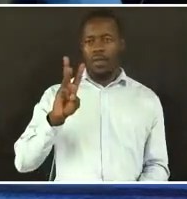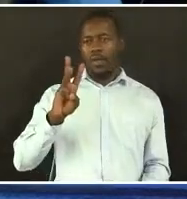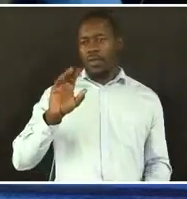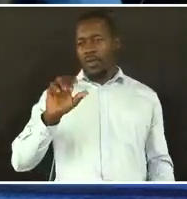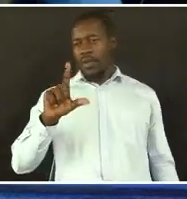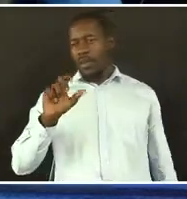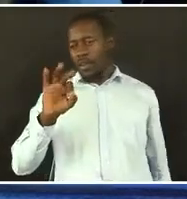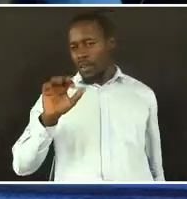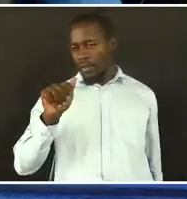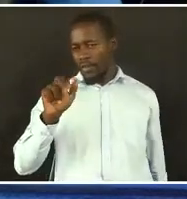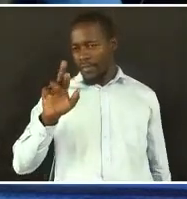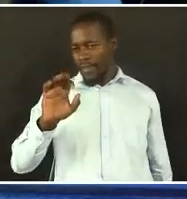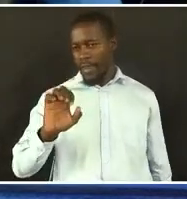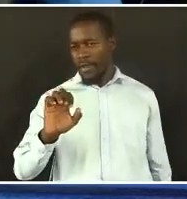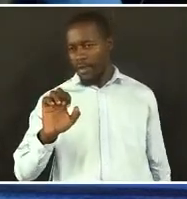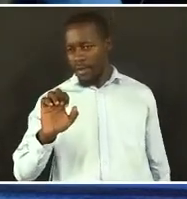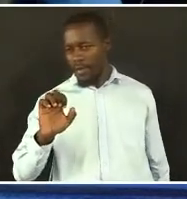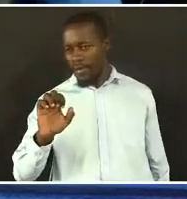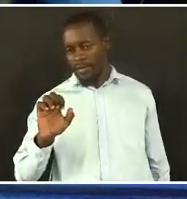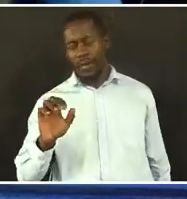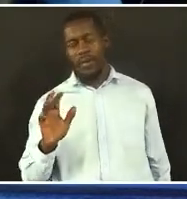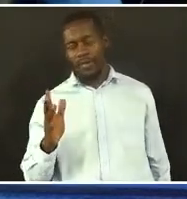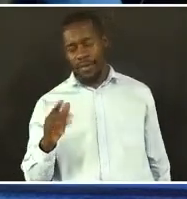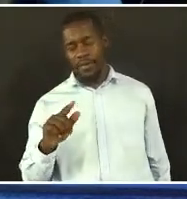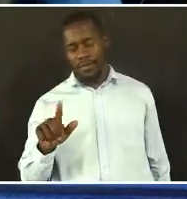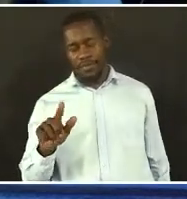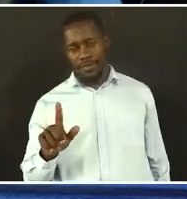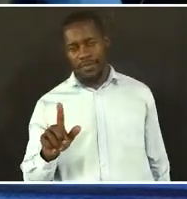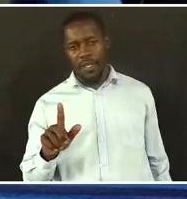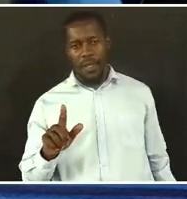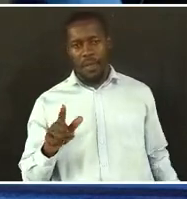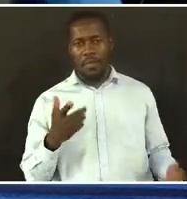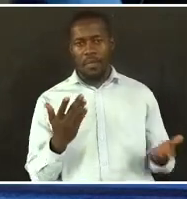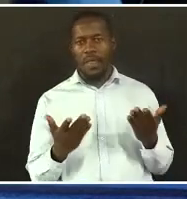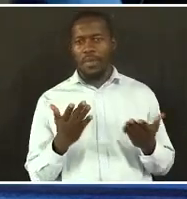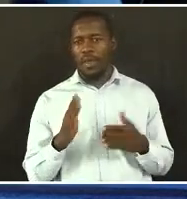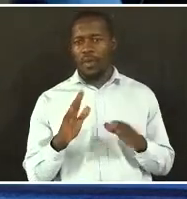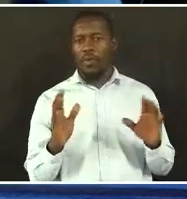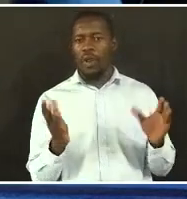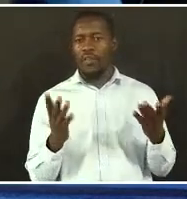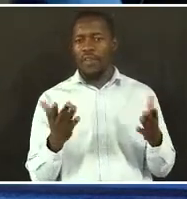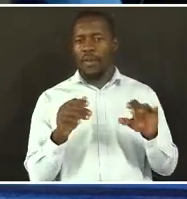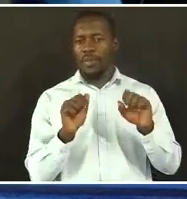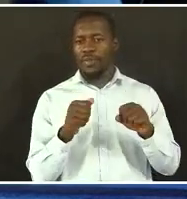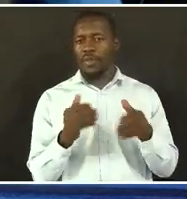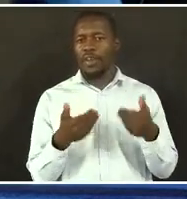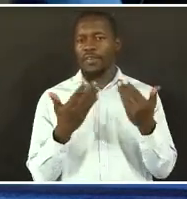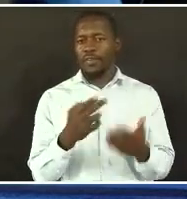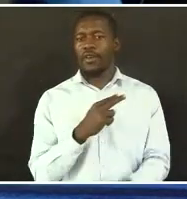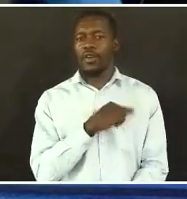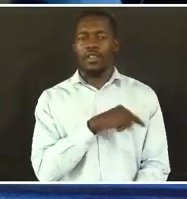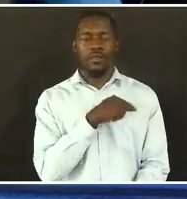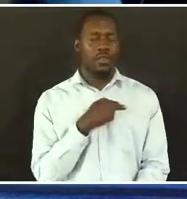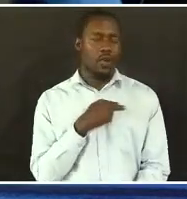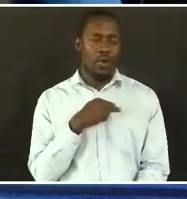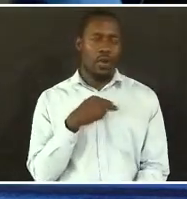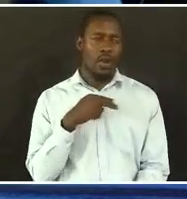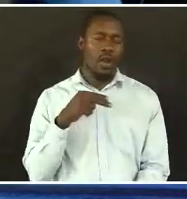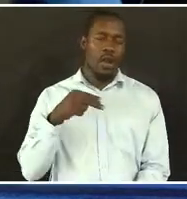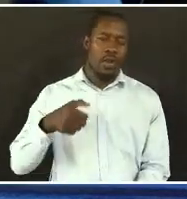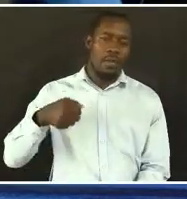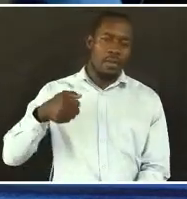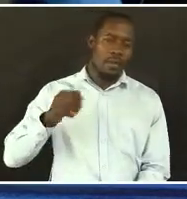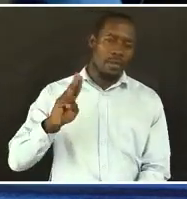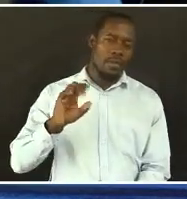food. Maybe welfare would provide hostel bill, you know. So they come in that aspect.